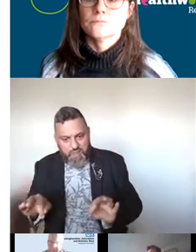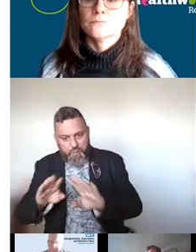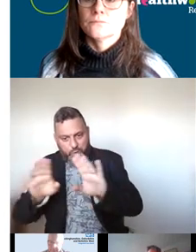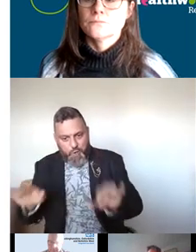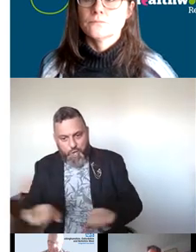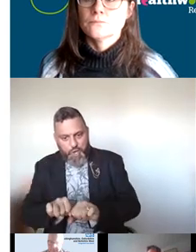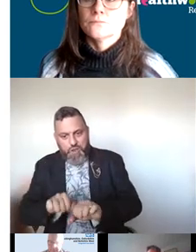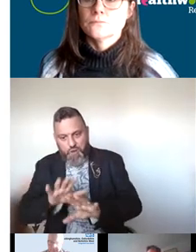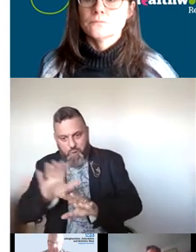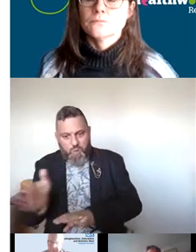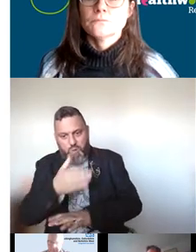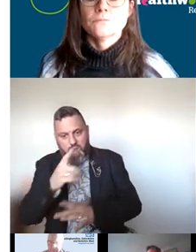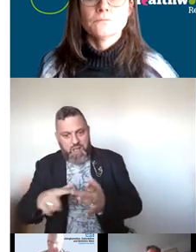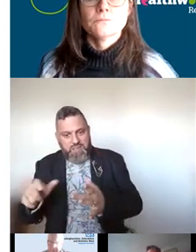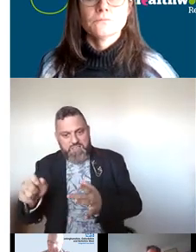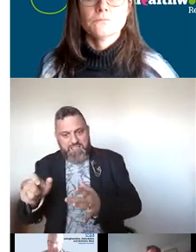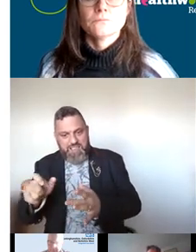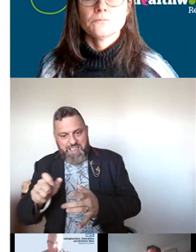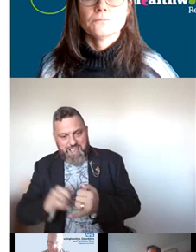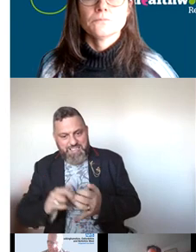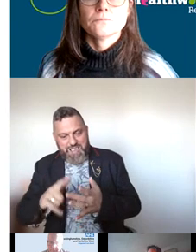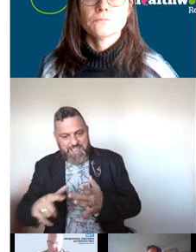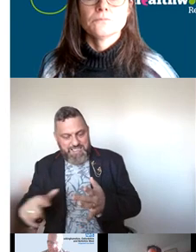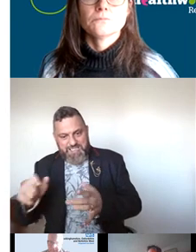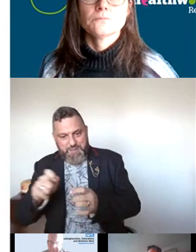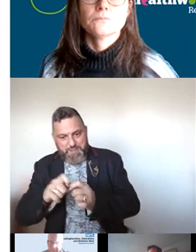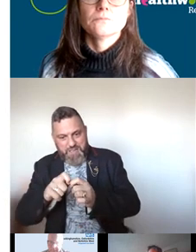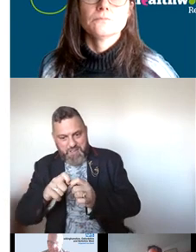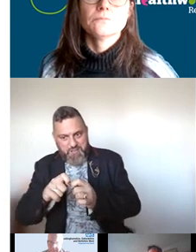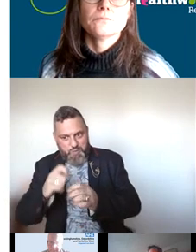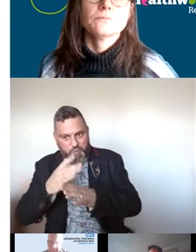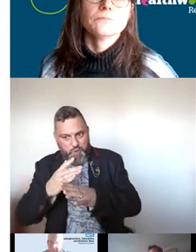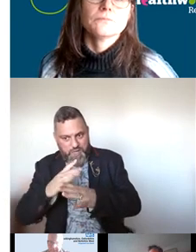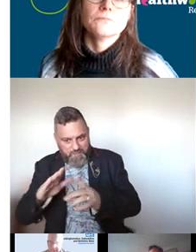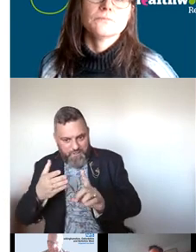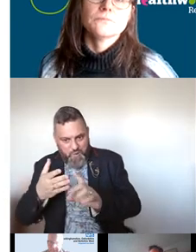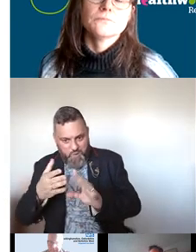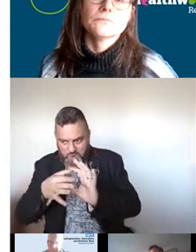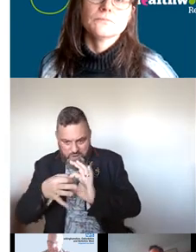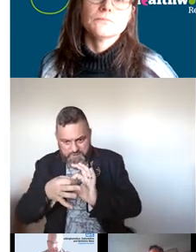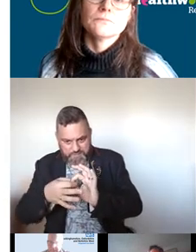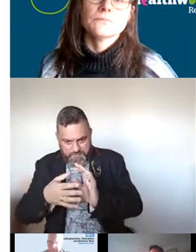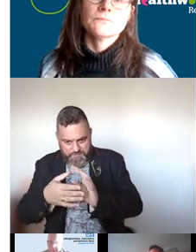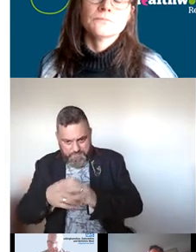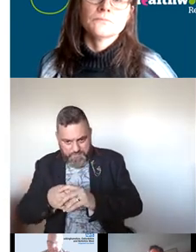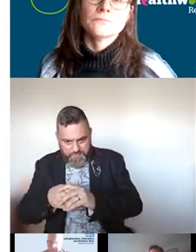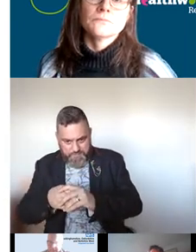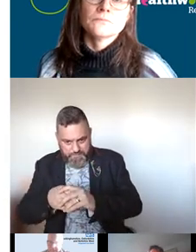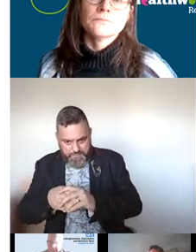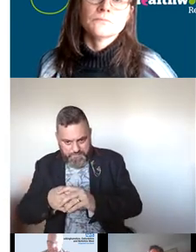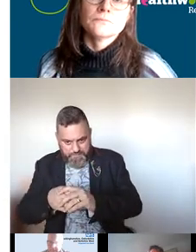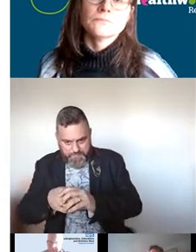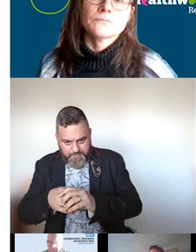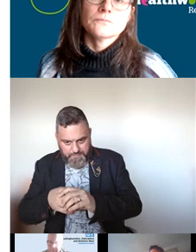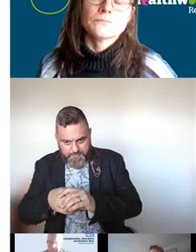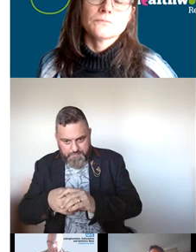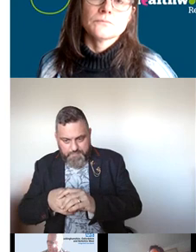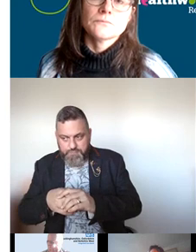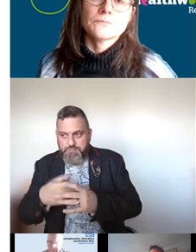ICBs are working to, about improving health inequalities, about health equity and about health